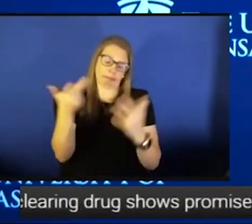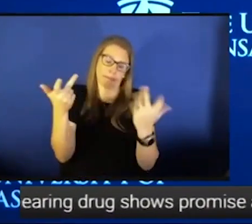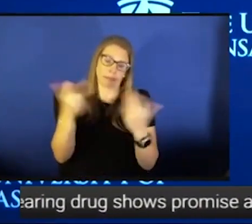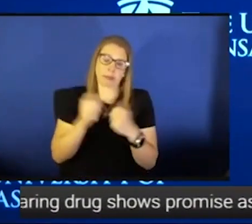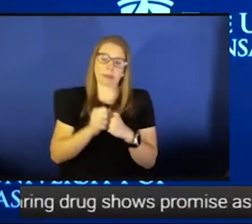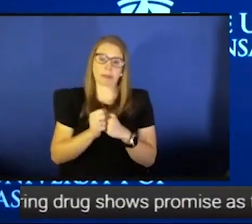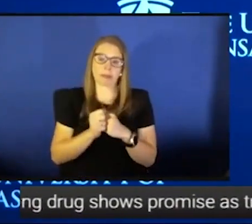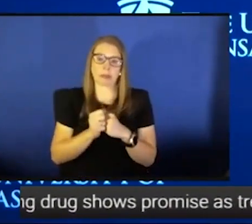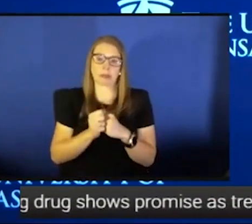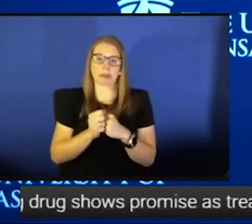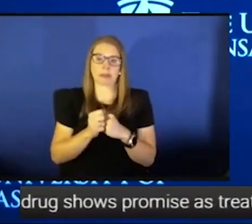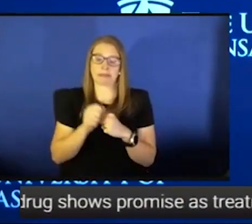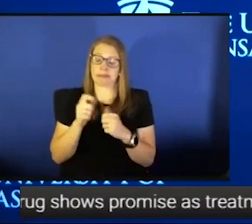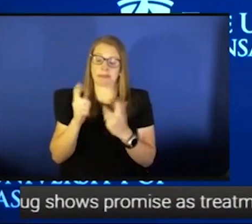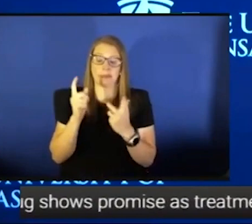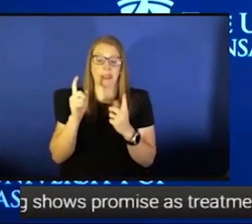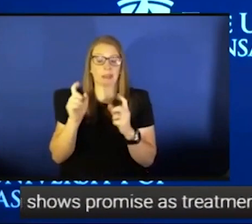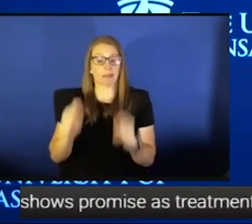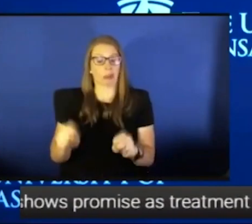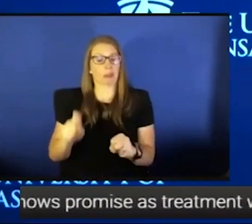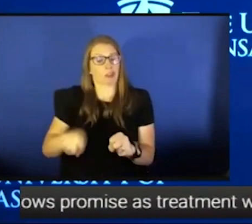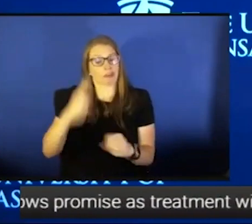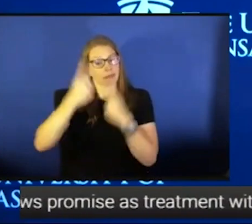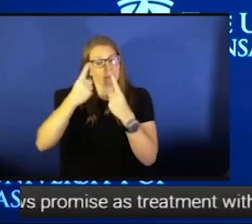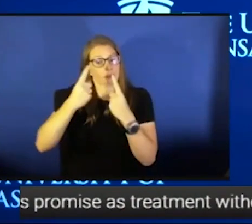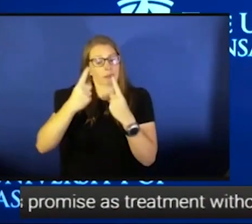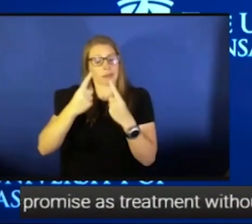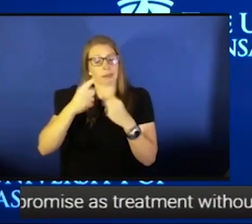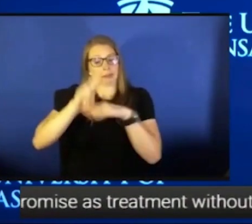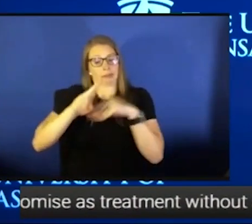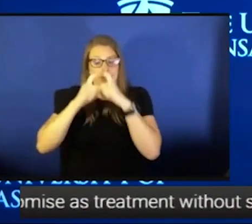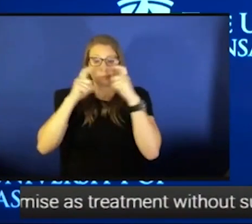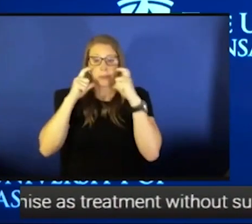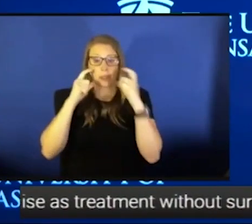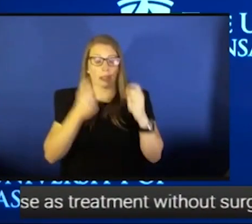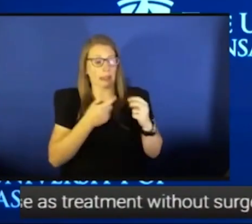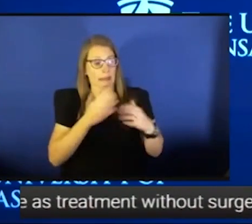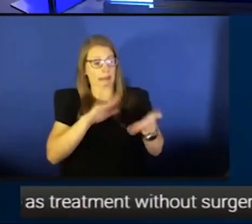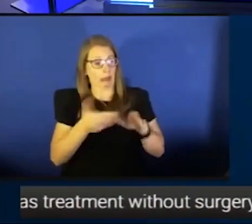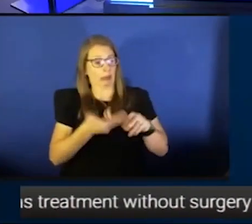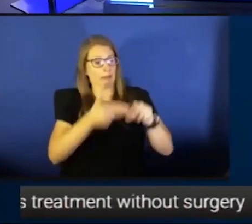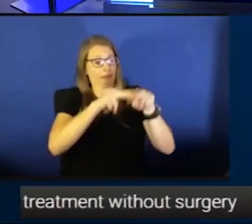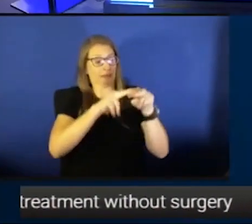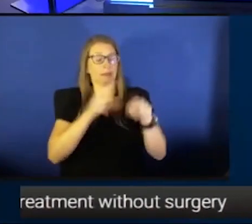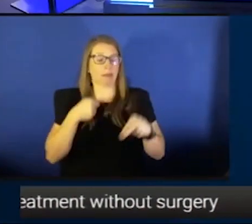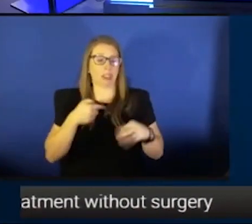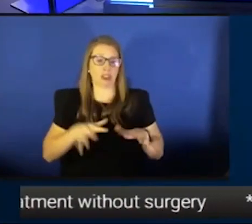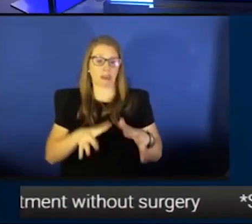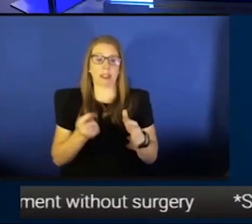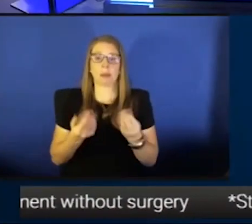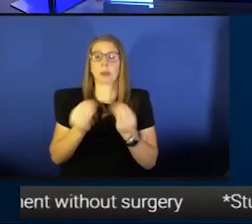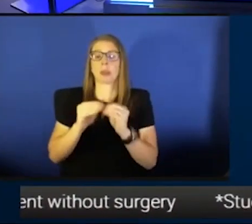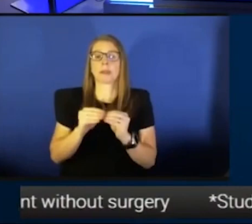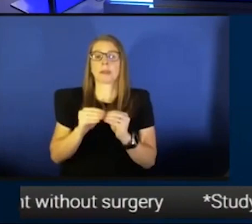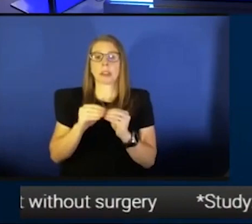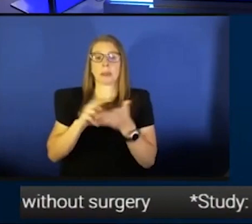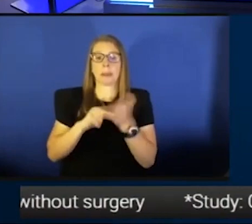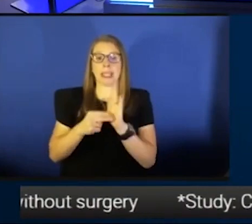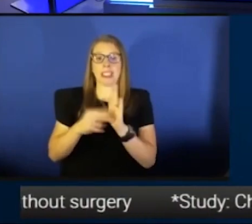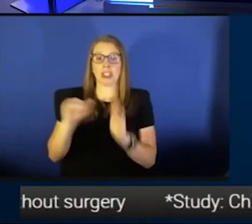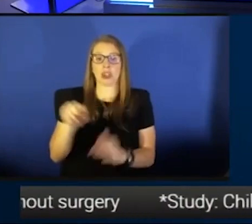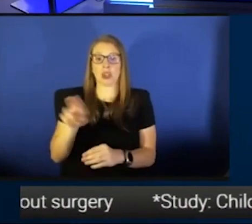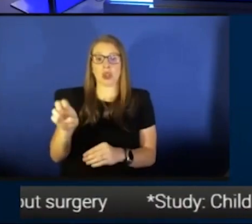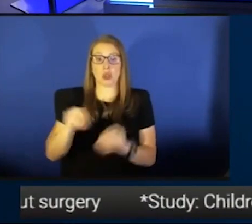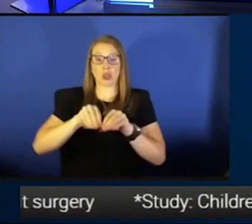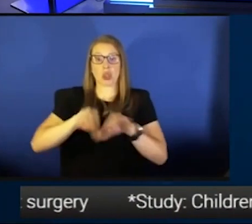putting a mask back on. And again, because we're starting to see a rise in deaths, makes me a little more nervous. So is this the beginning of that June surge that you